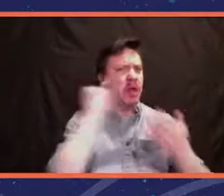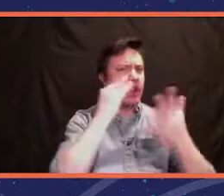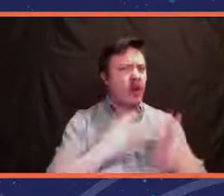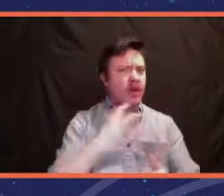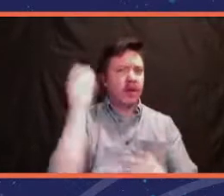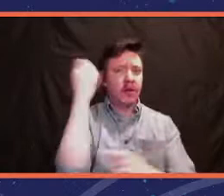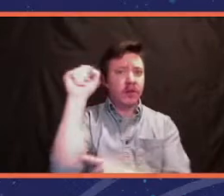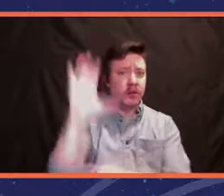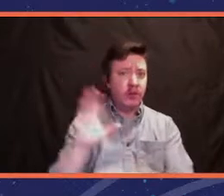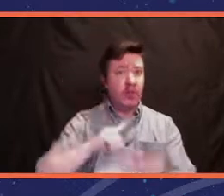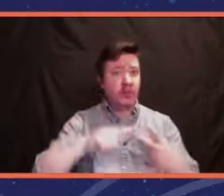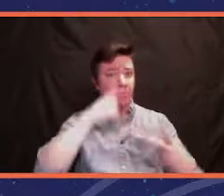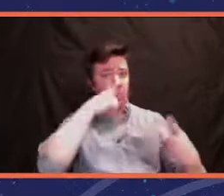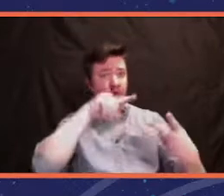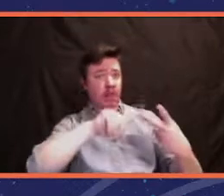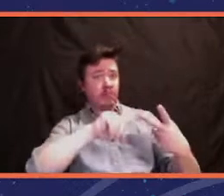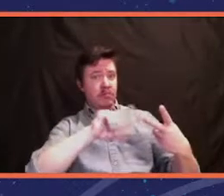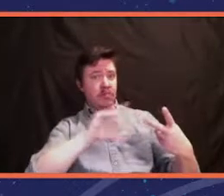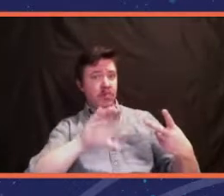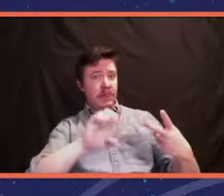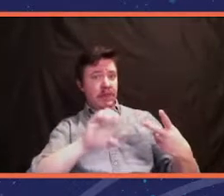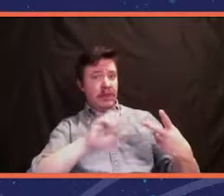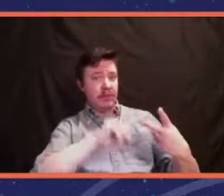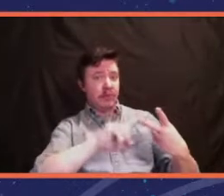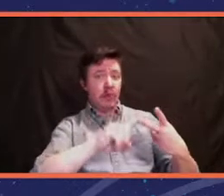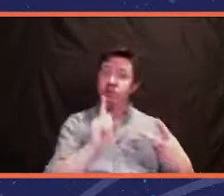CC? Yes, sure.